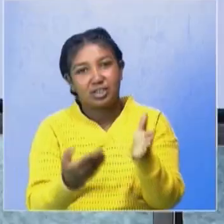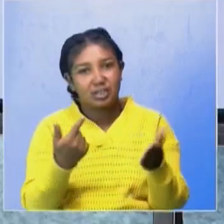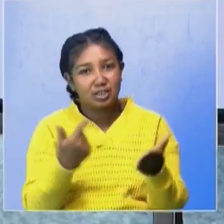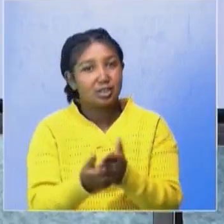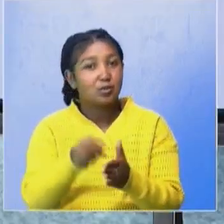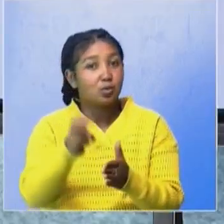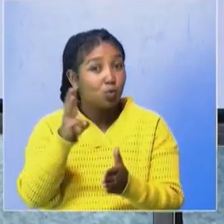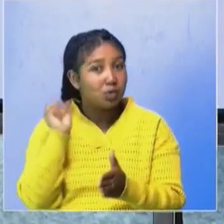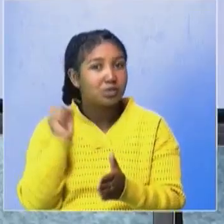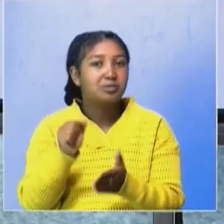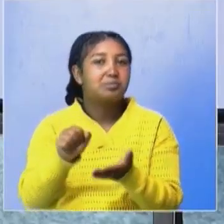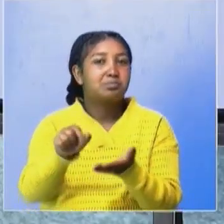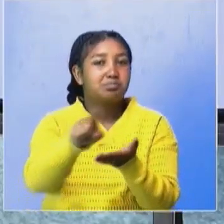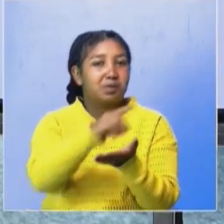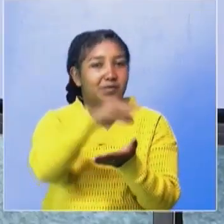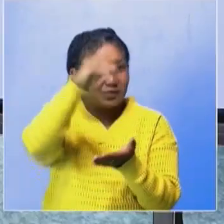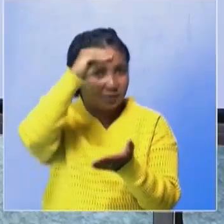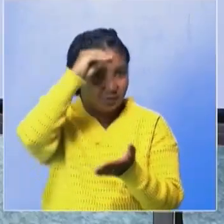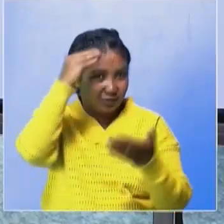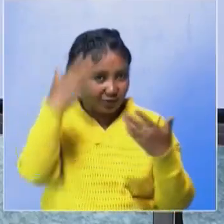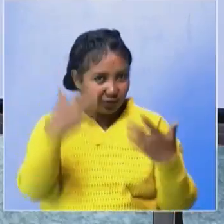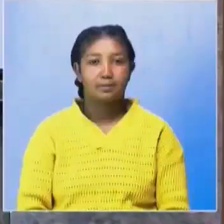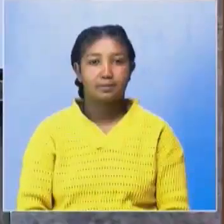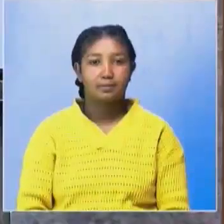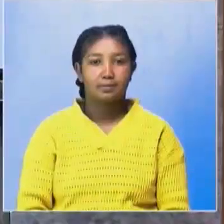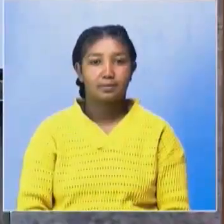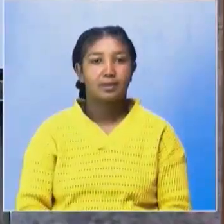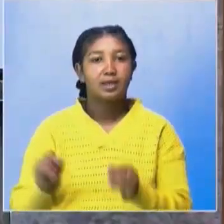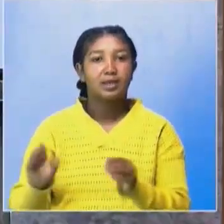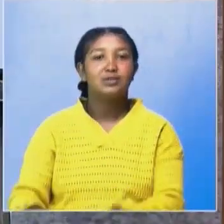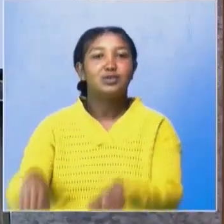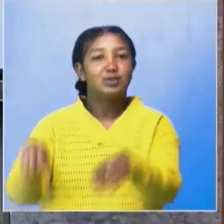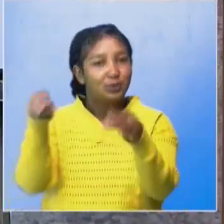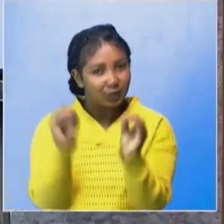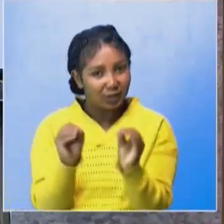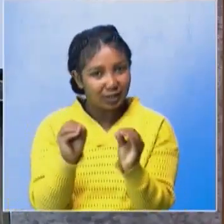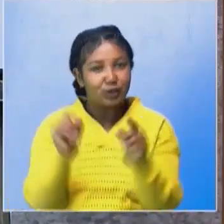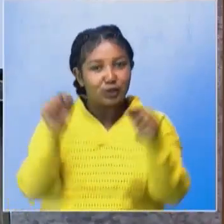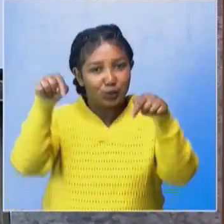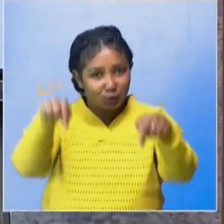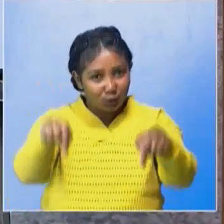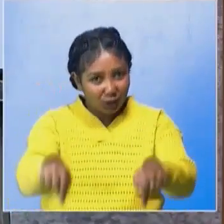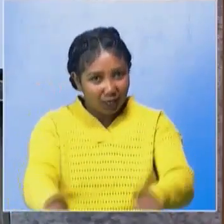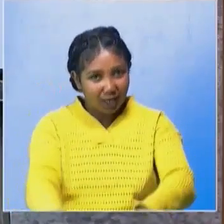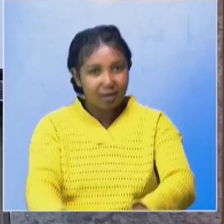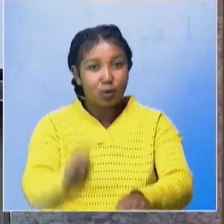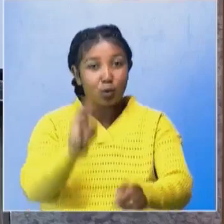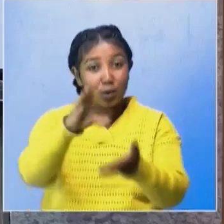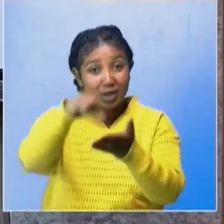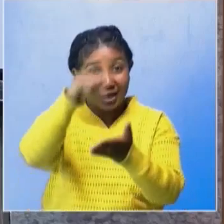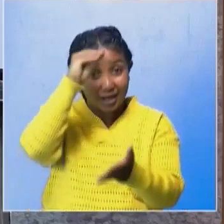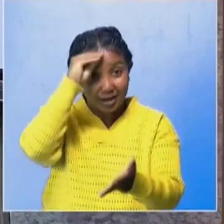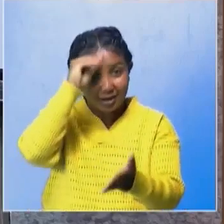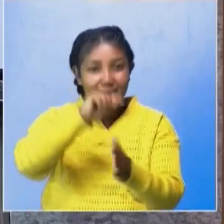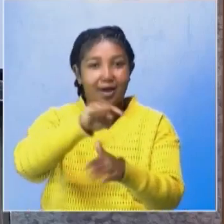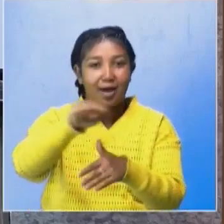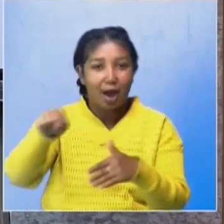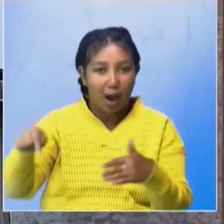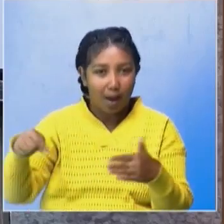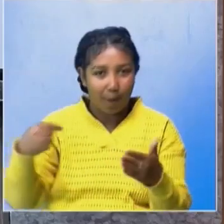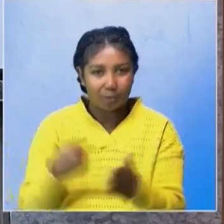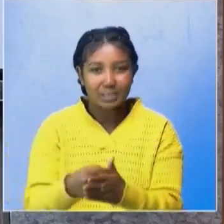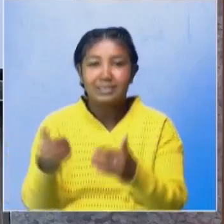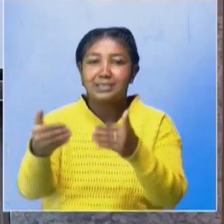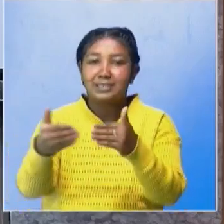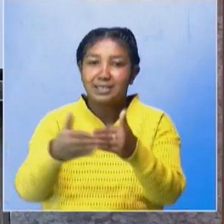This was our previous lesson. Students, today we are going to learn about